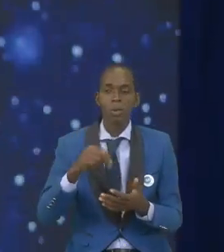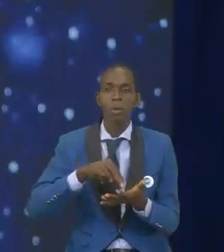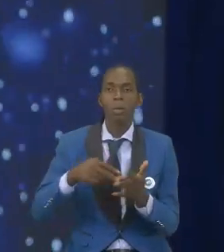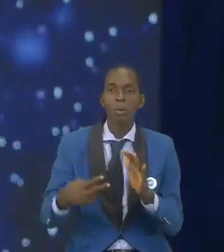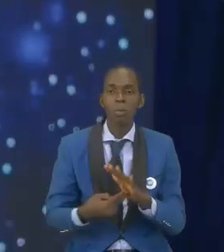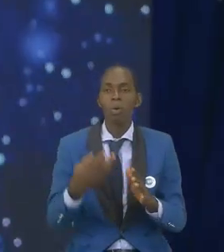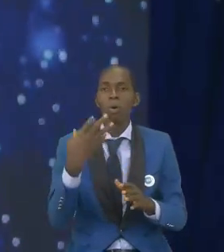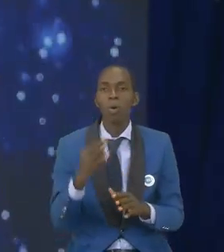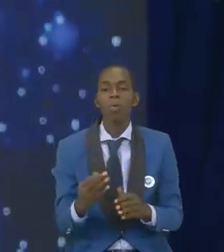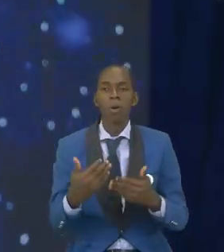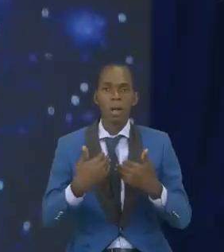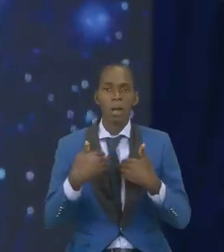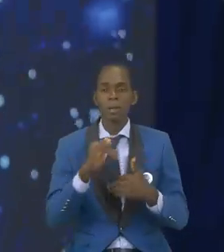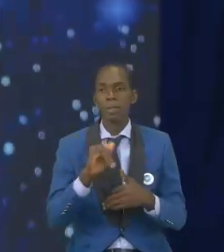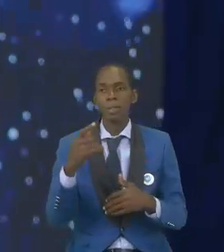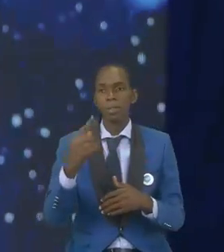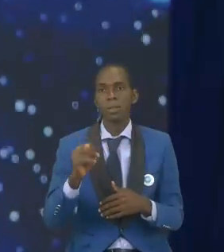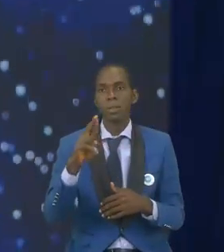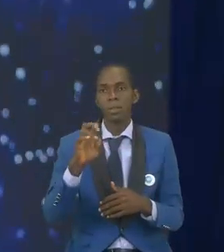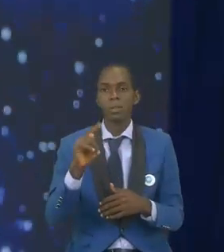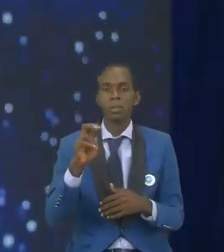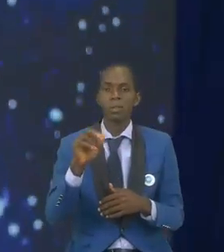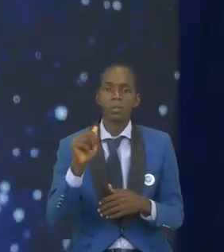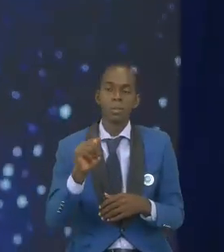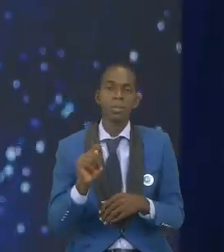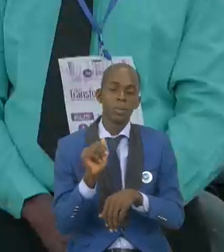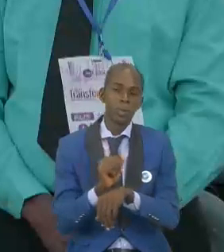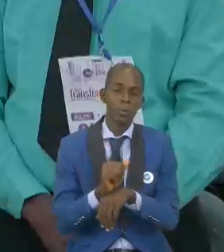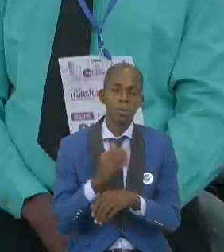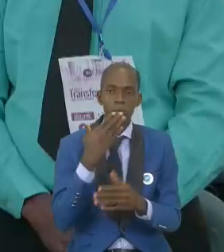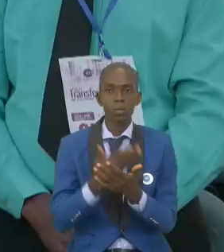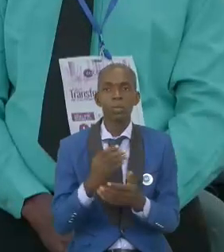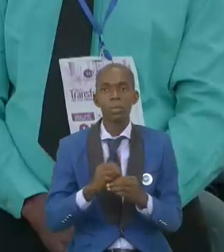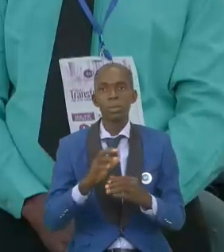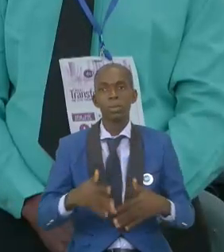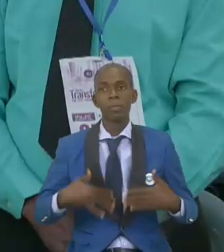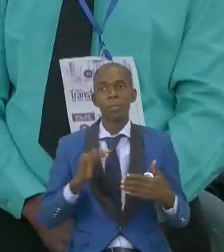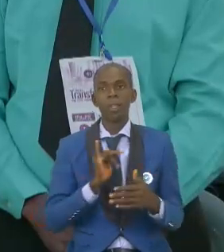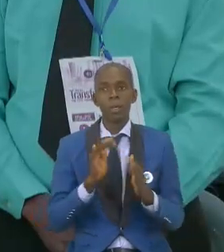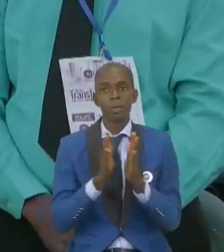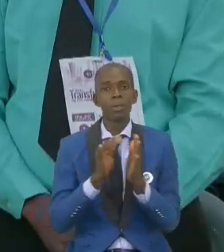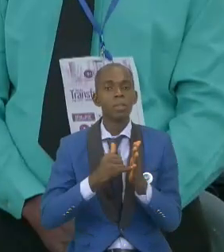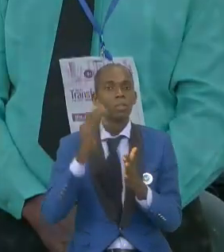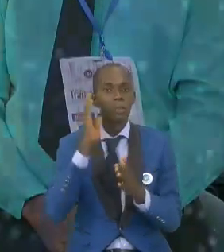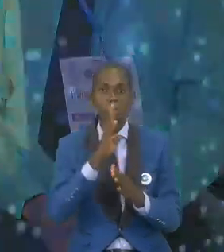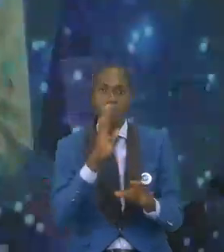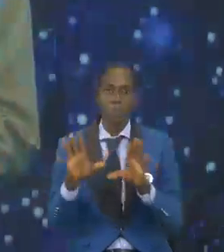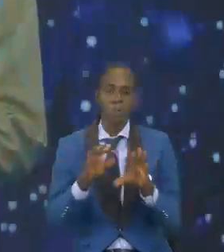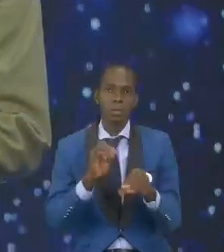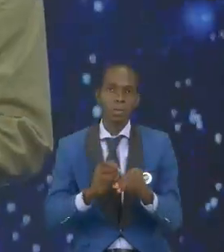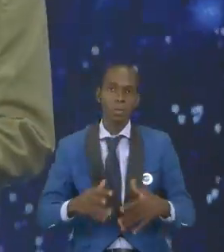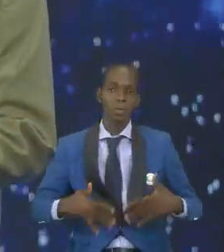life. And I pray it will be done in Jesus' name. Amen. You need to have that